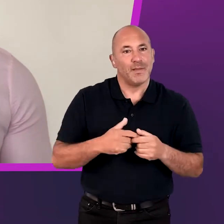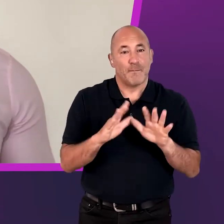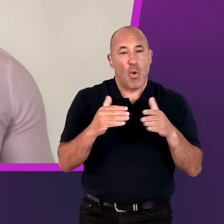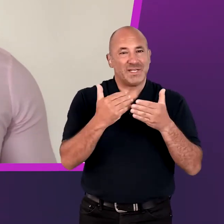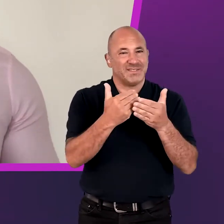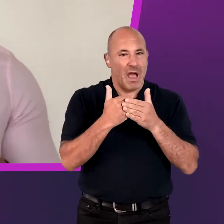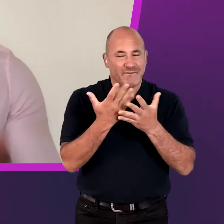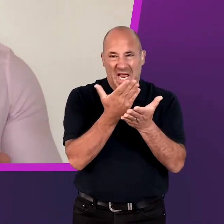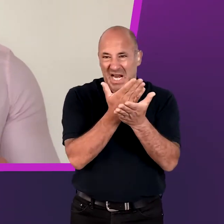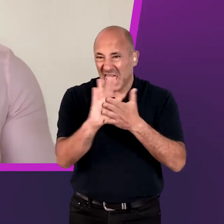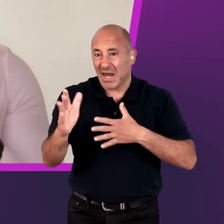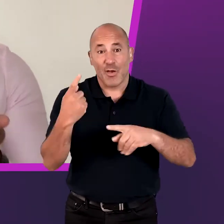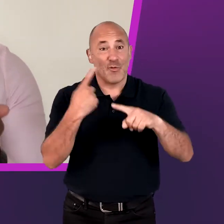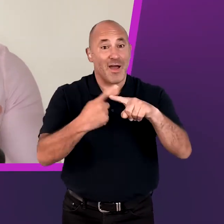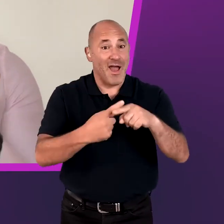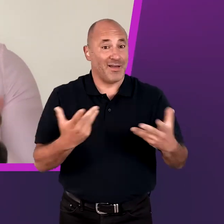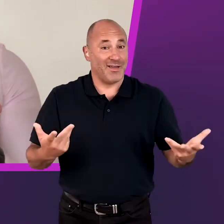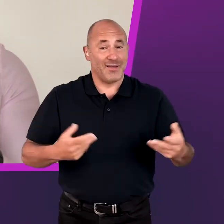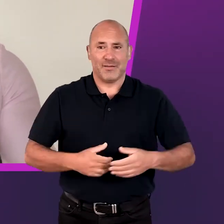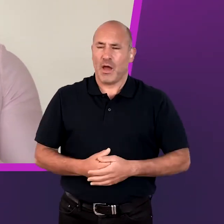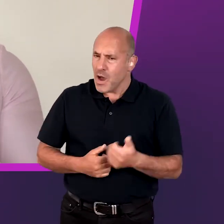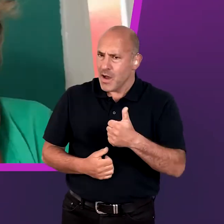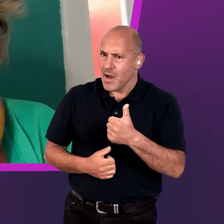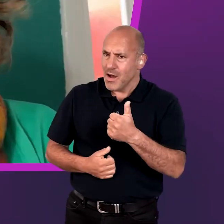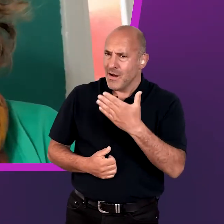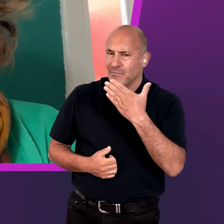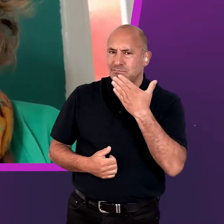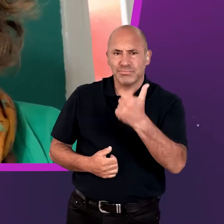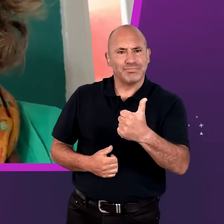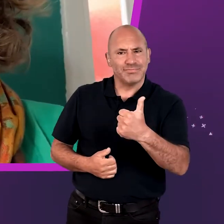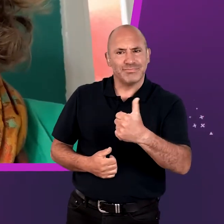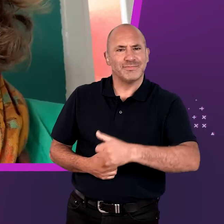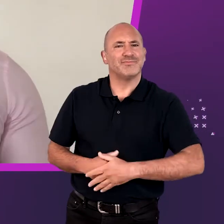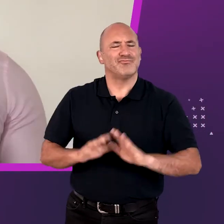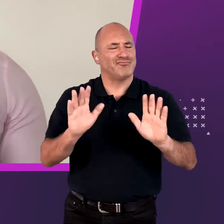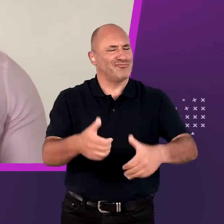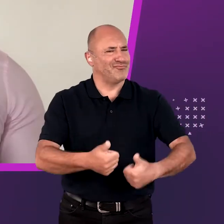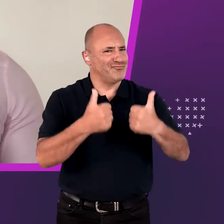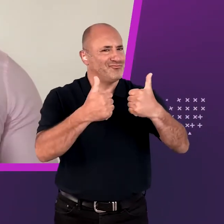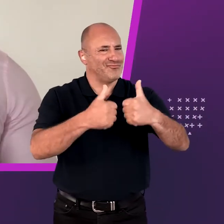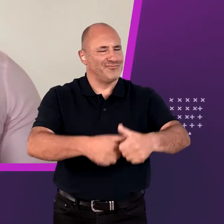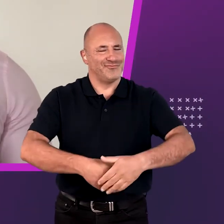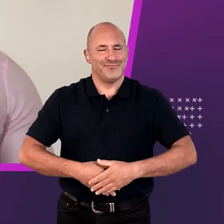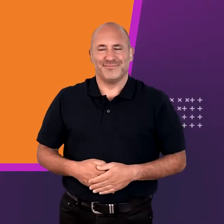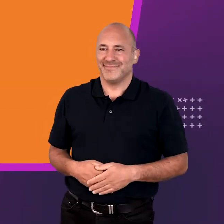themselves. Safer, cleaner, quicker. Sounds great. Thanks, VJ. No problem.